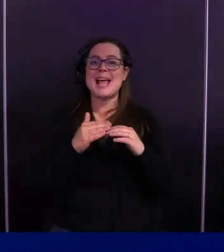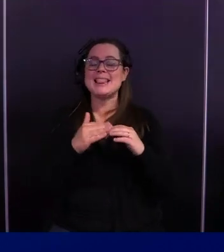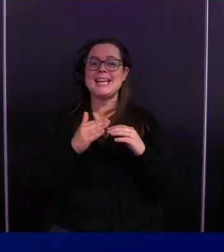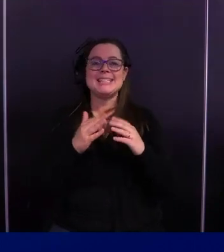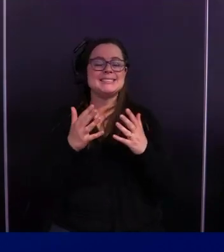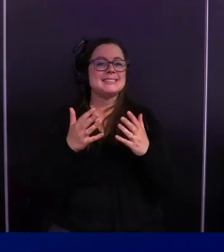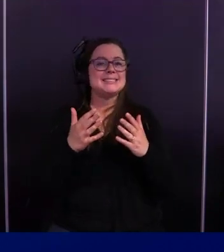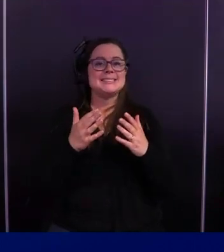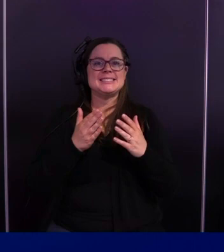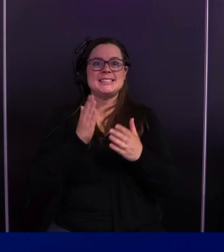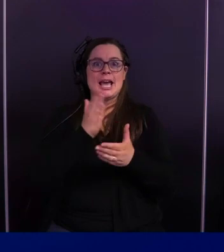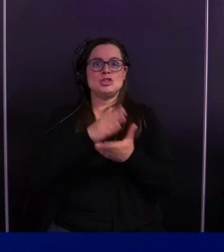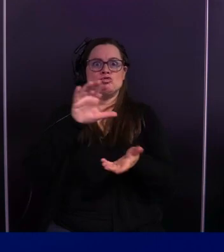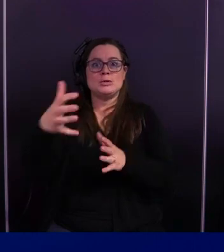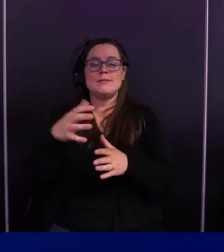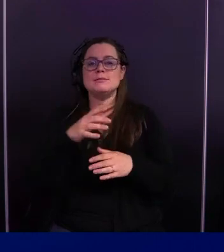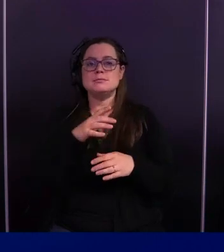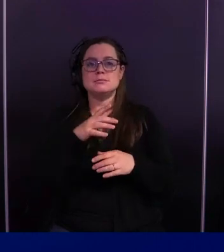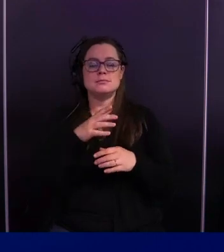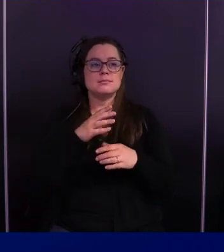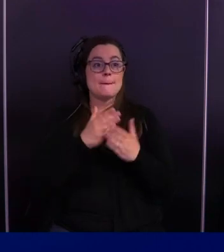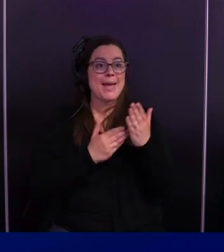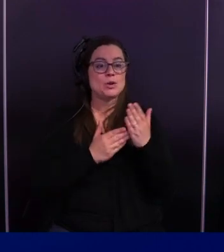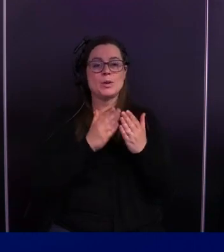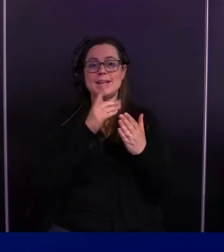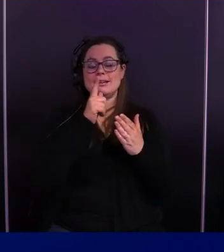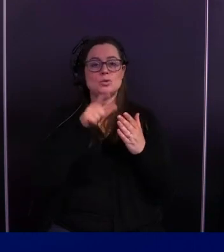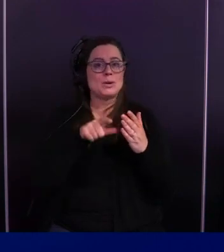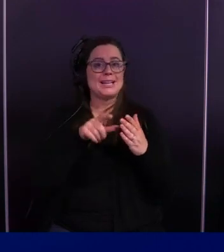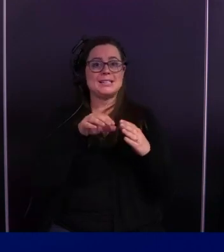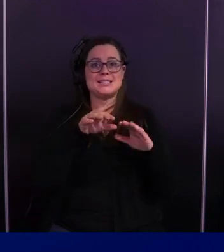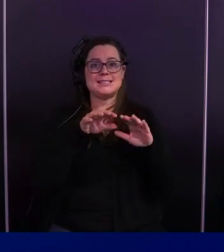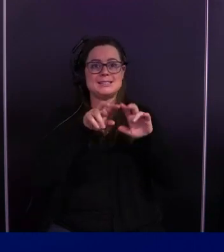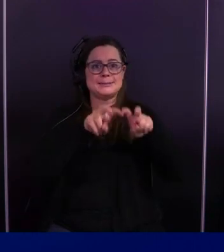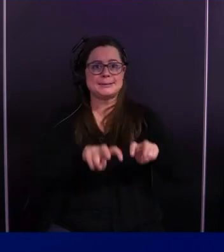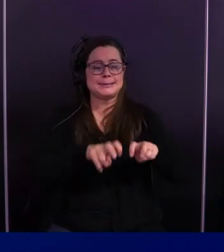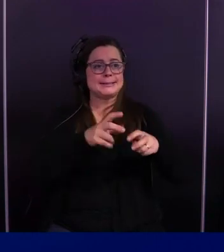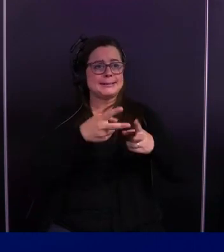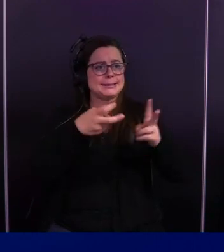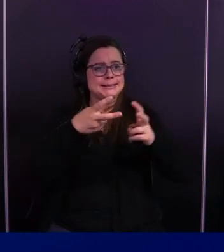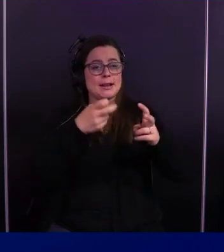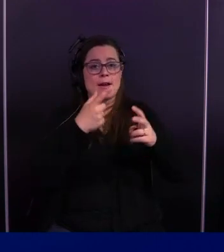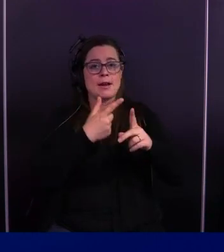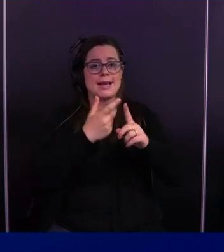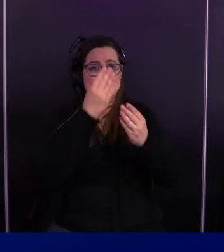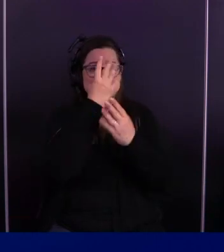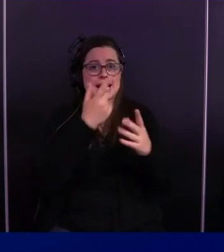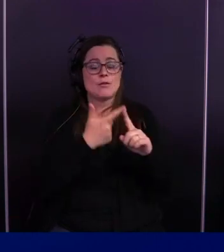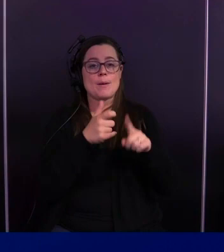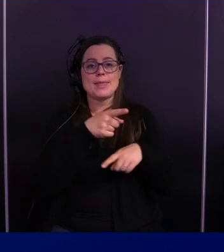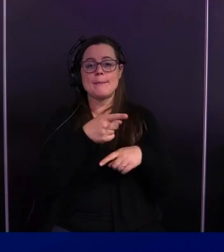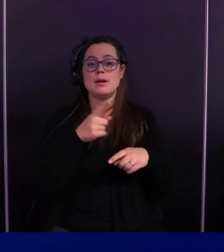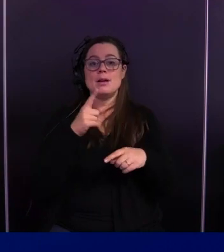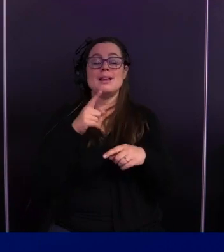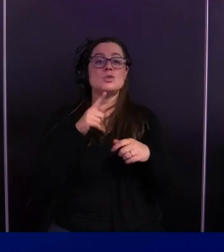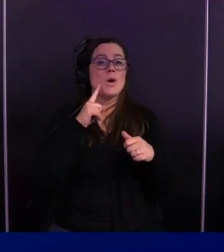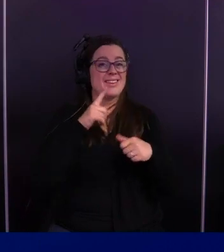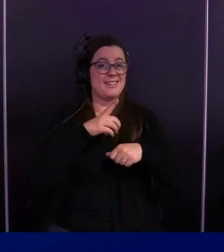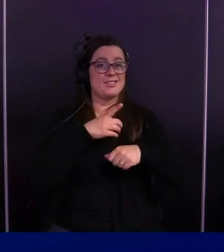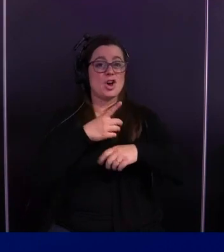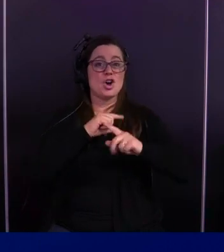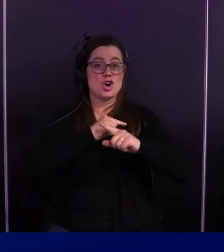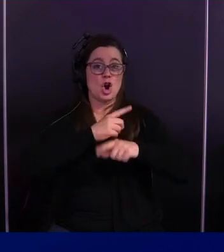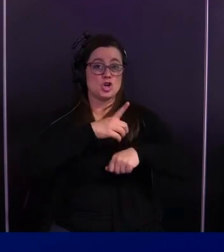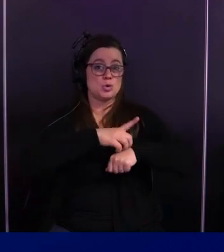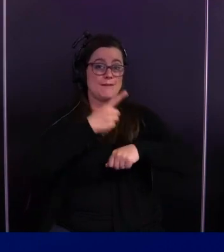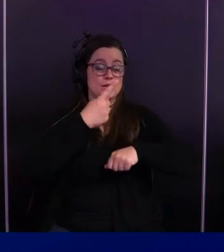go in and enable those logs to be able to get some insight from them. But I think then CloudTrail, if you want to know, like